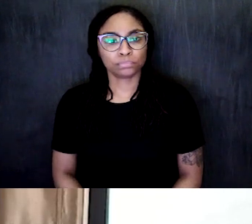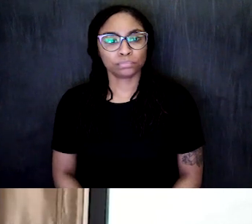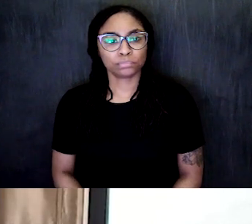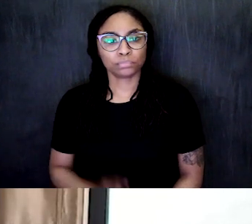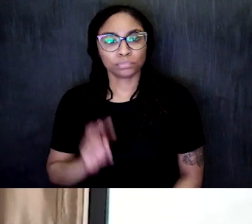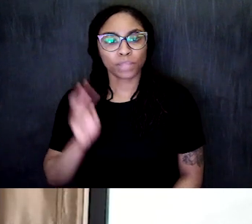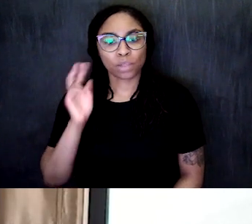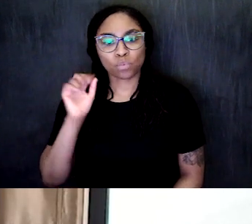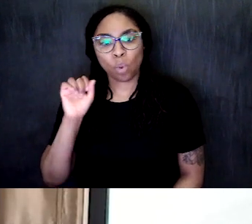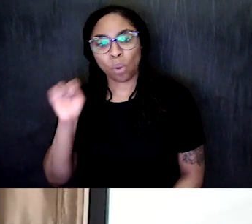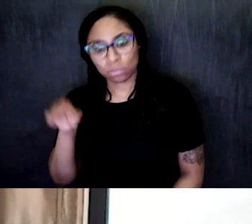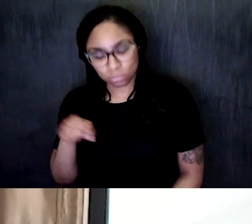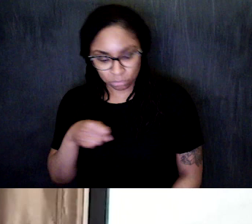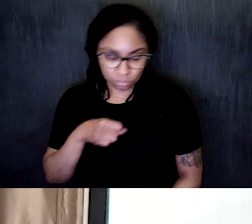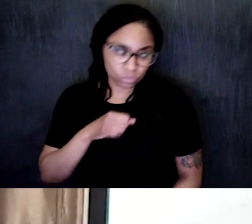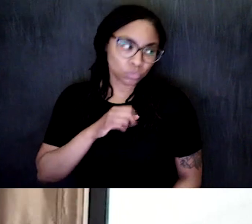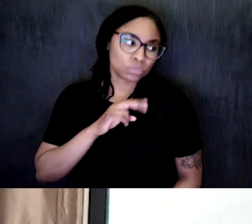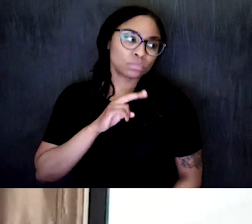and over to the left.